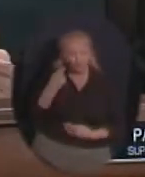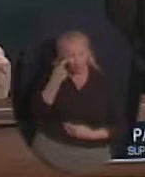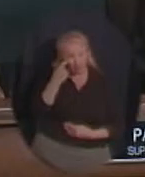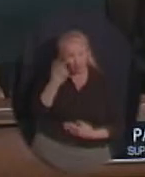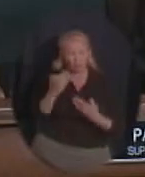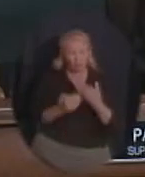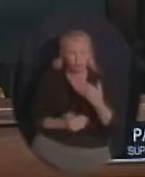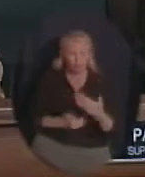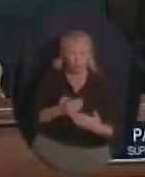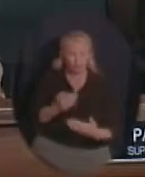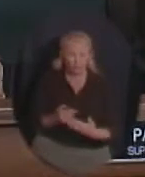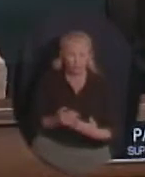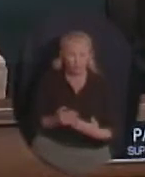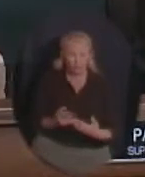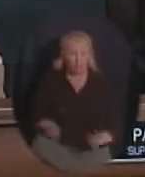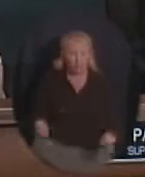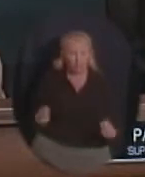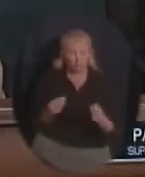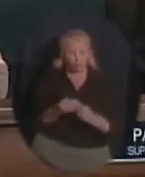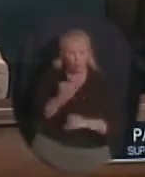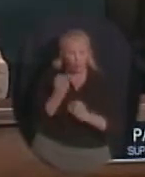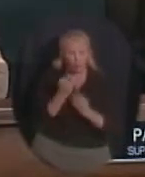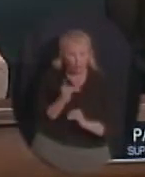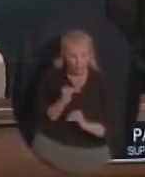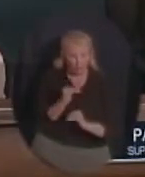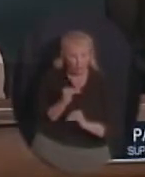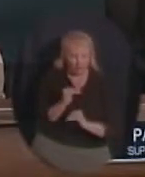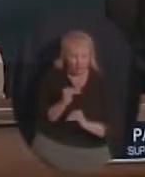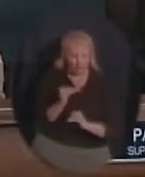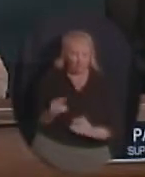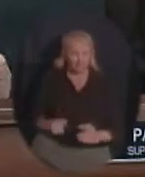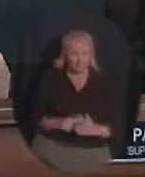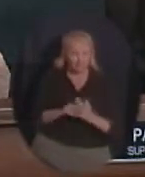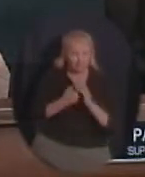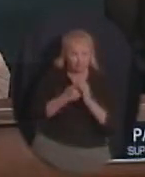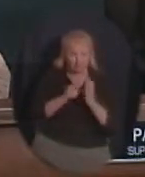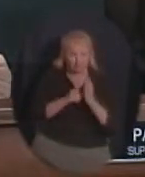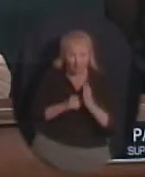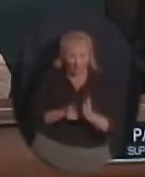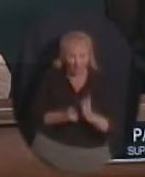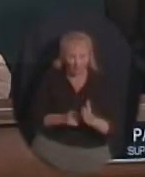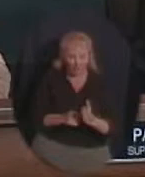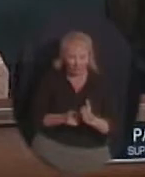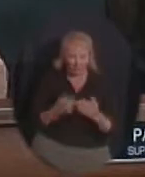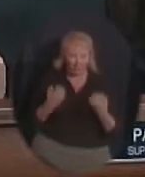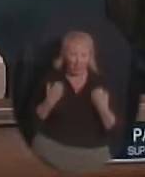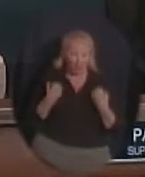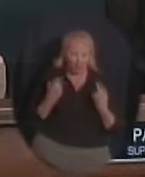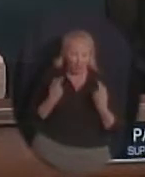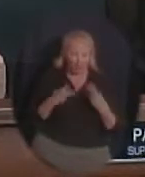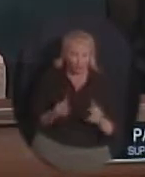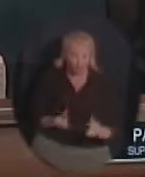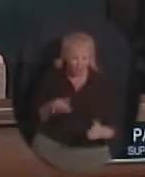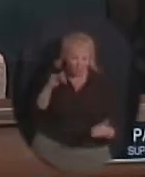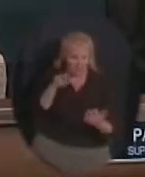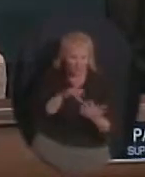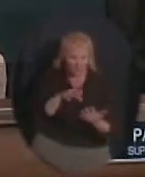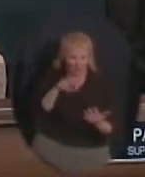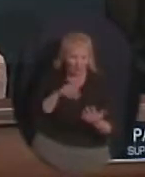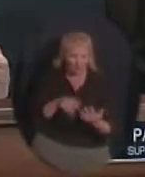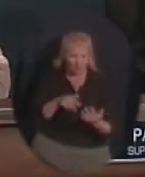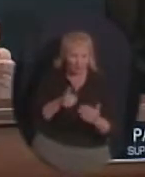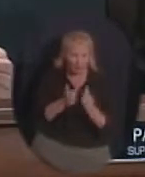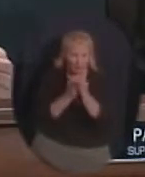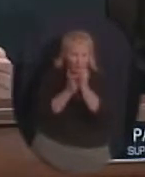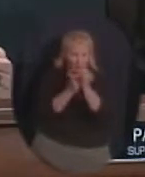forward, this is much more limited. It's a pilot. It would give us an opportunity to study it. It would follow our approach of